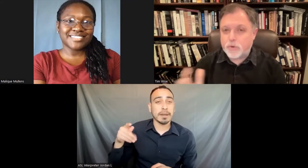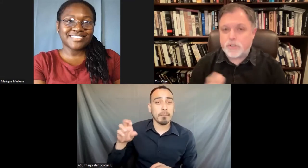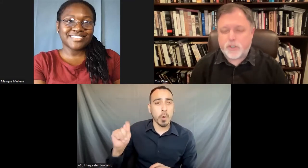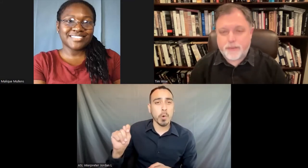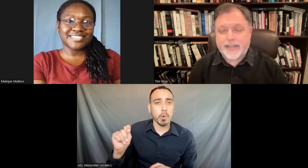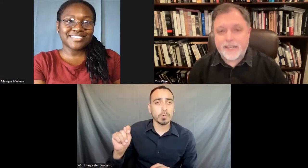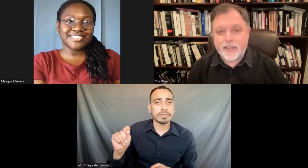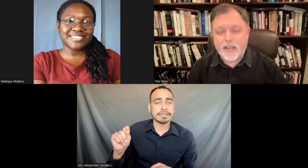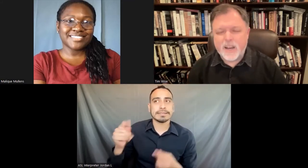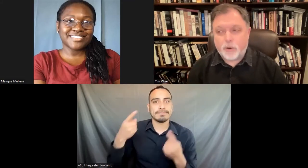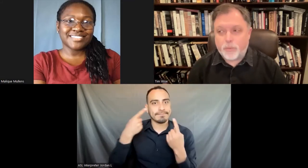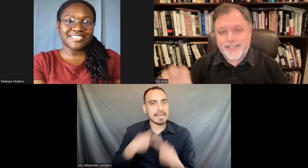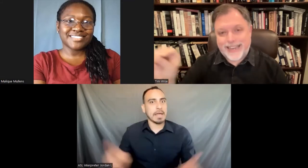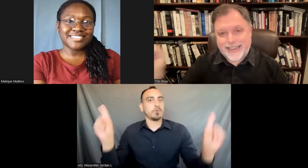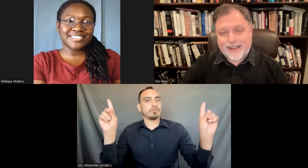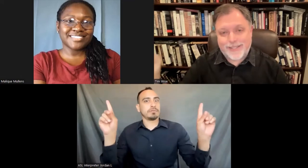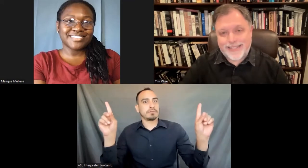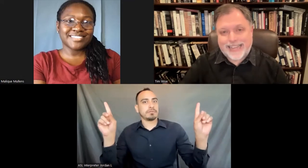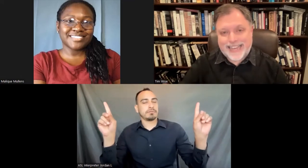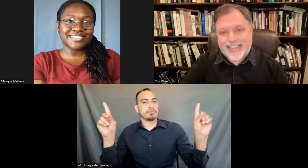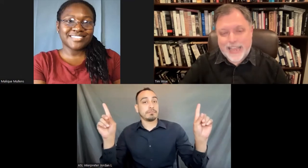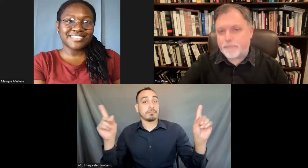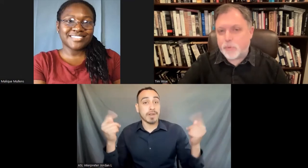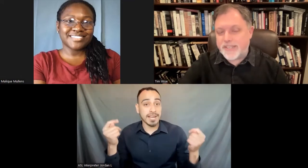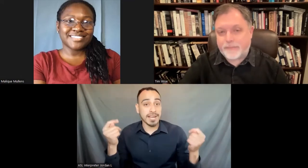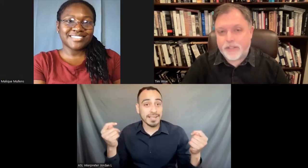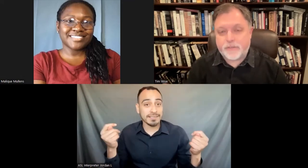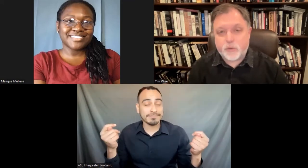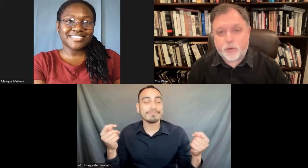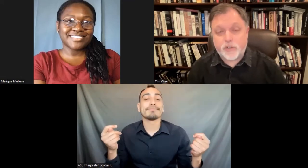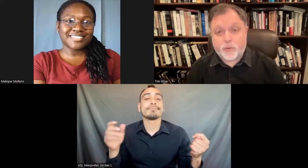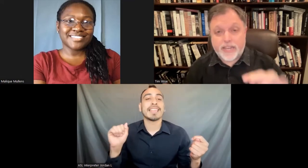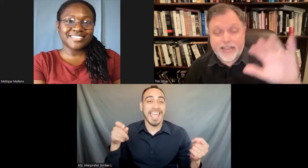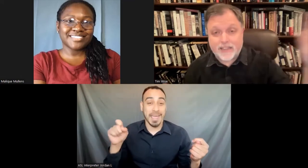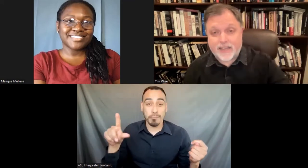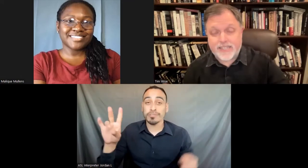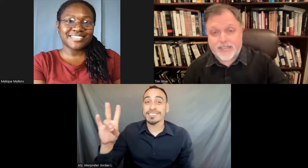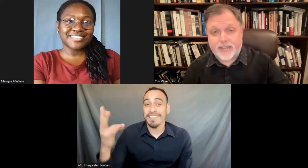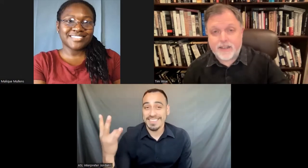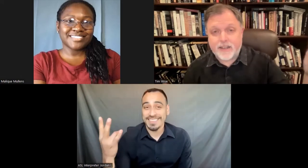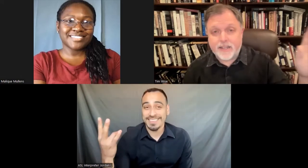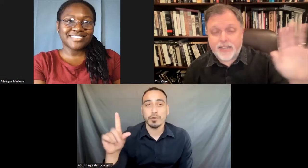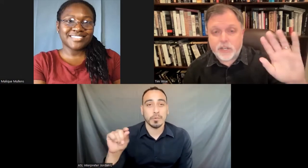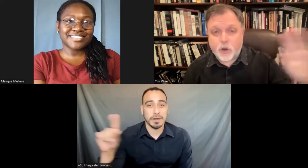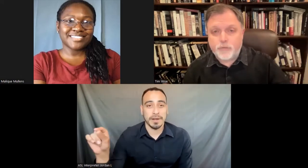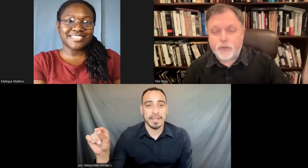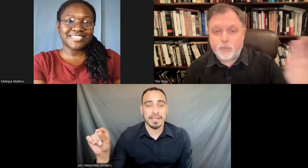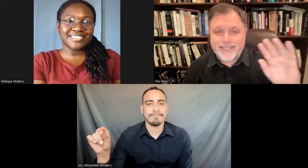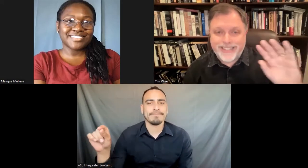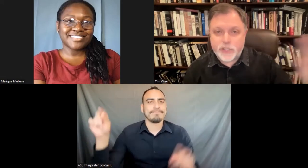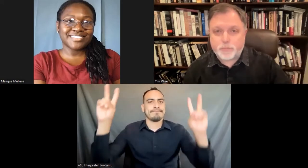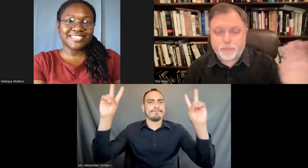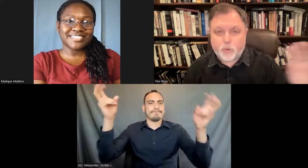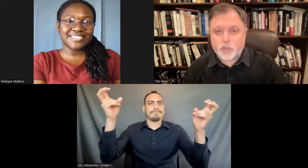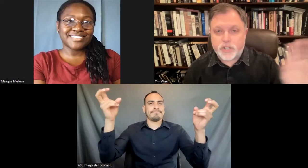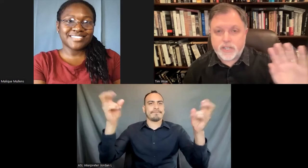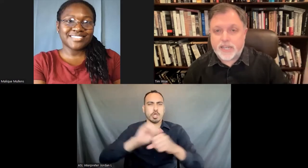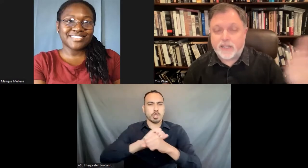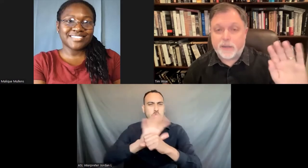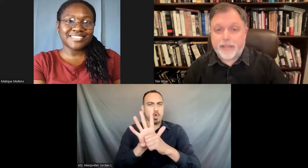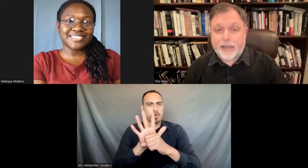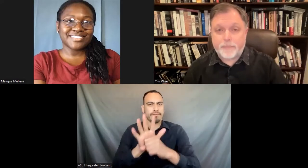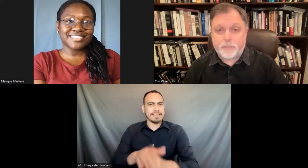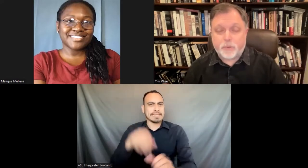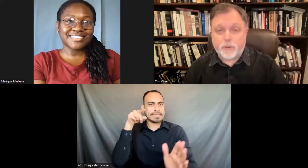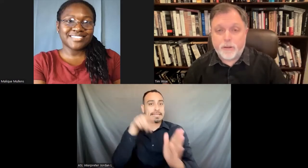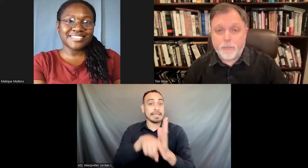already were suspecting, but which they announced that day, April 7th of 2020, headline said that COVID was disproportionately